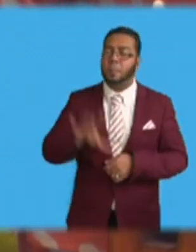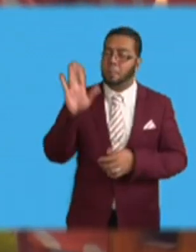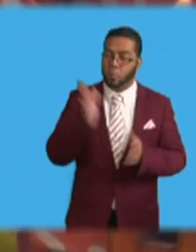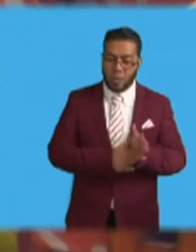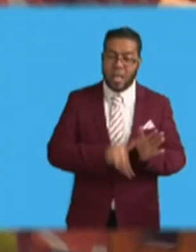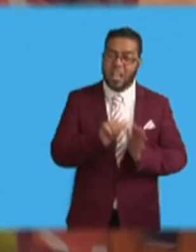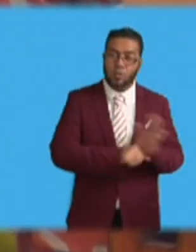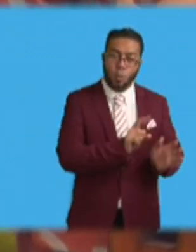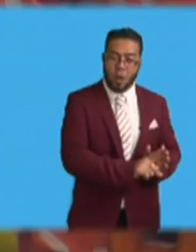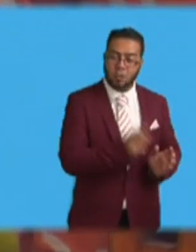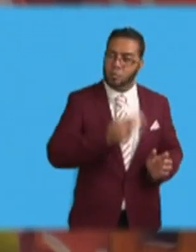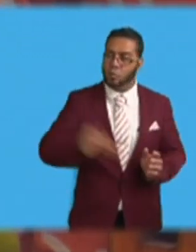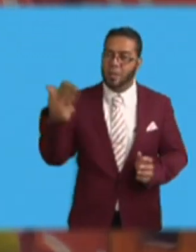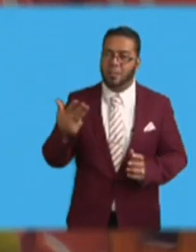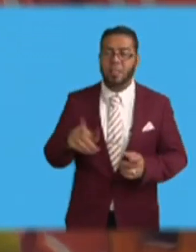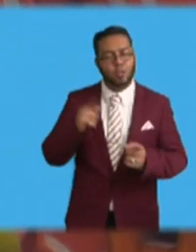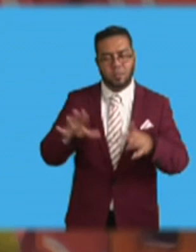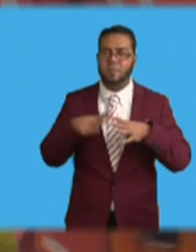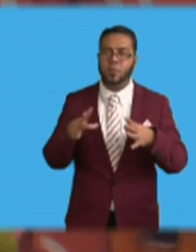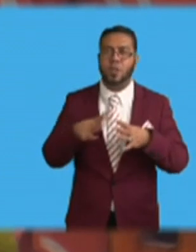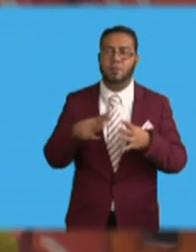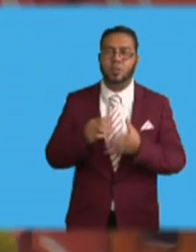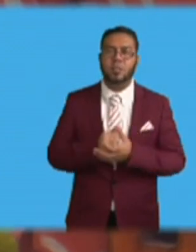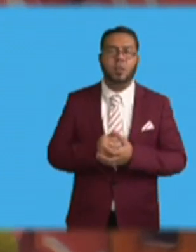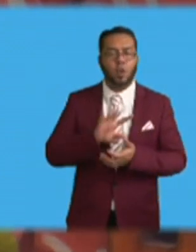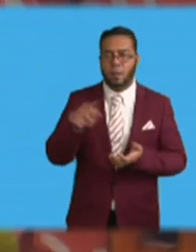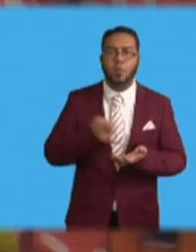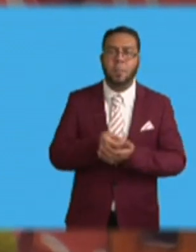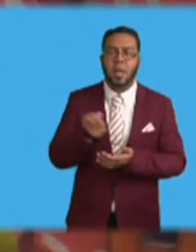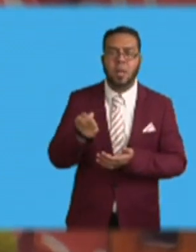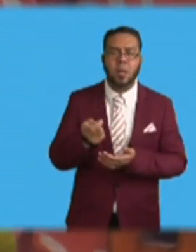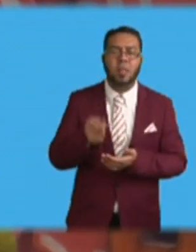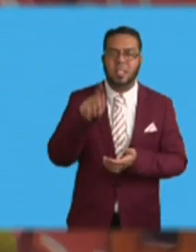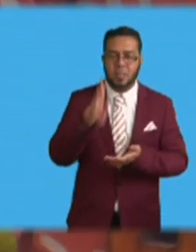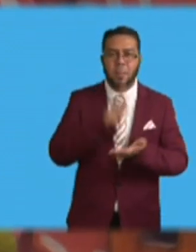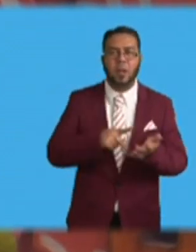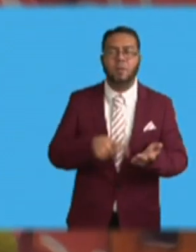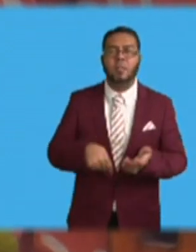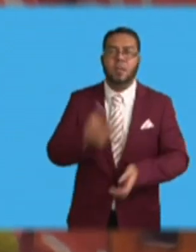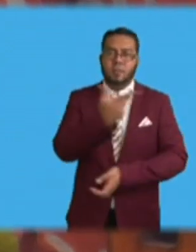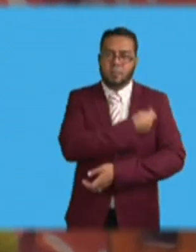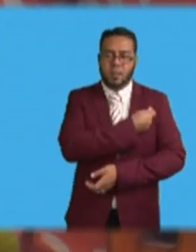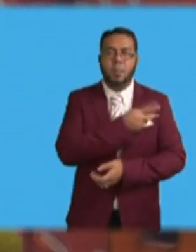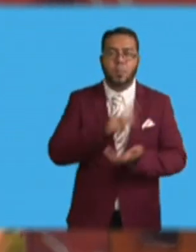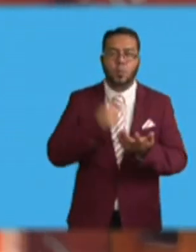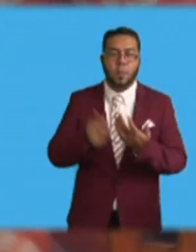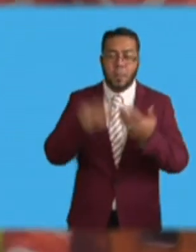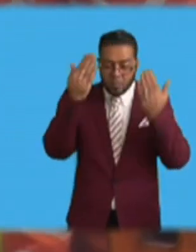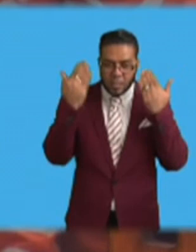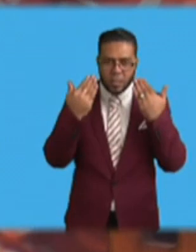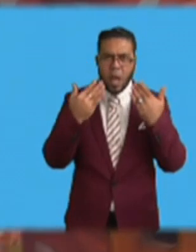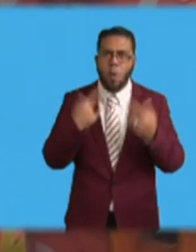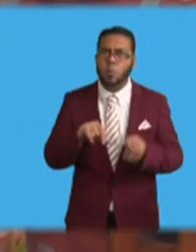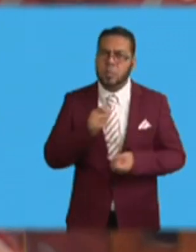19, and this will of course be free of charge. Nobody will have to pay that. This is part of the government's immunization program. Madam Speaker, I was pretty